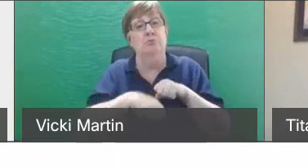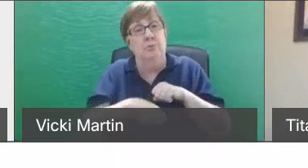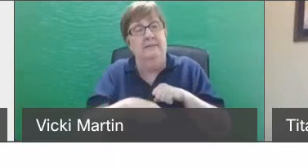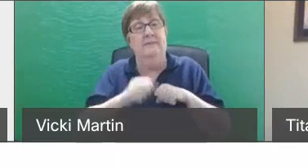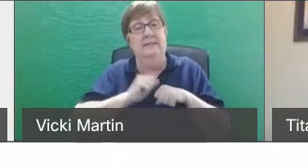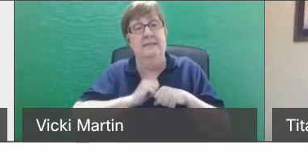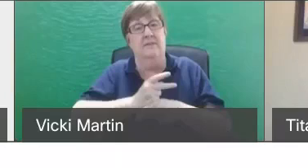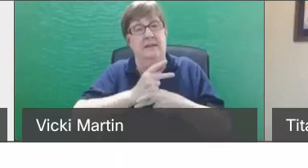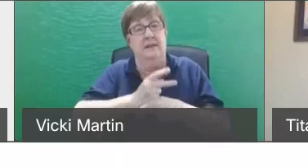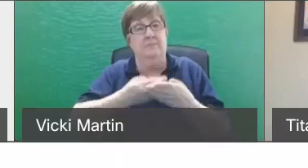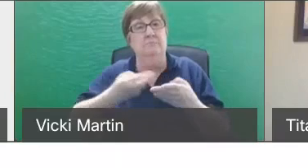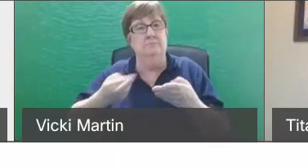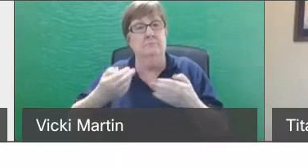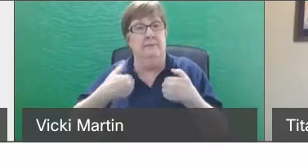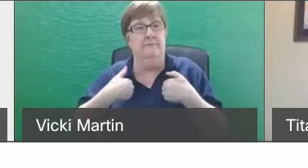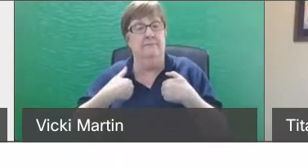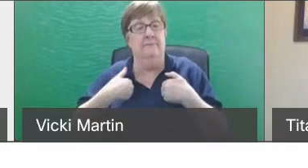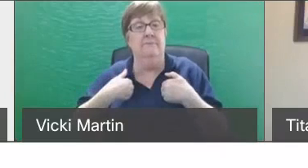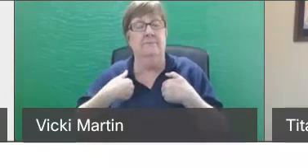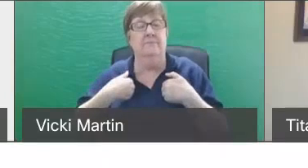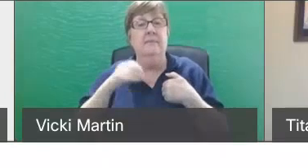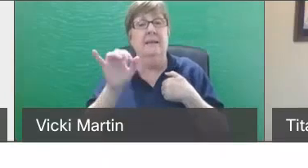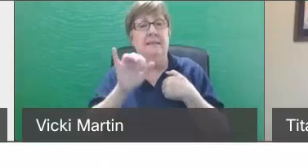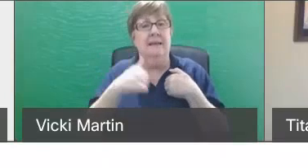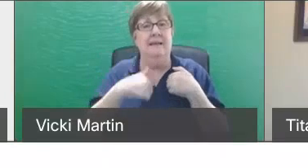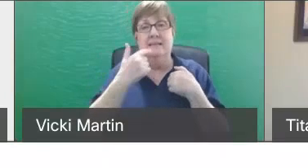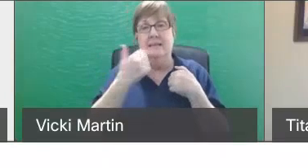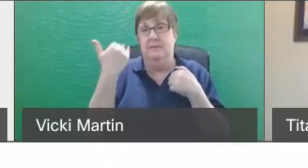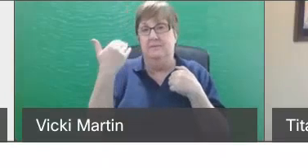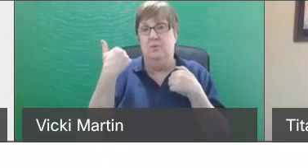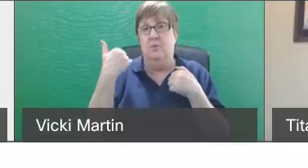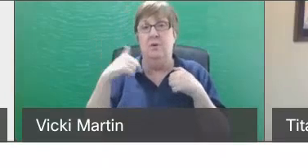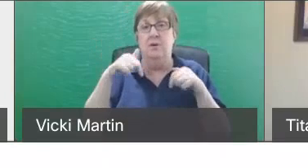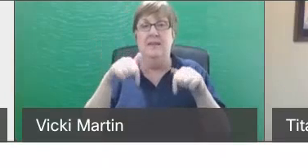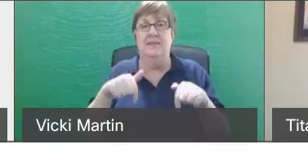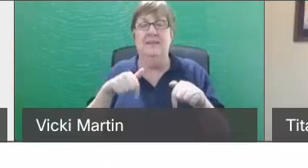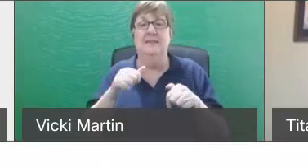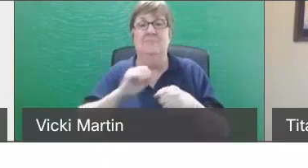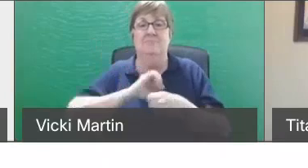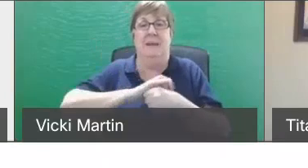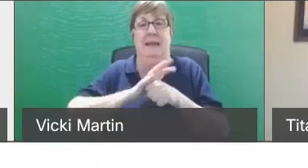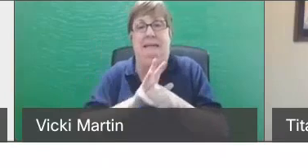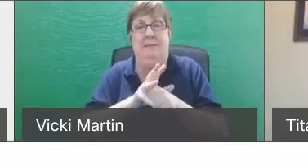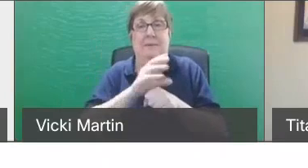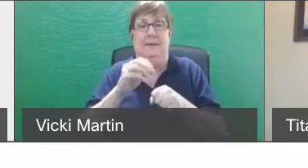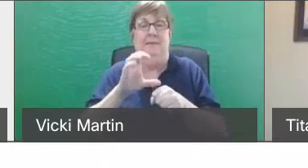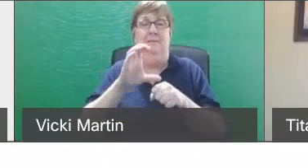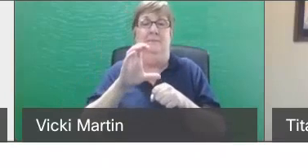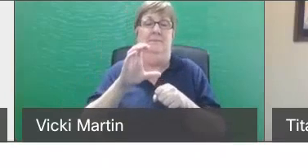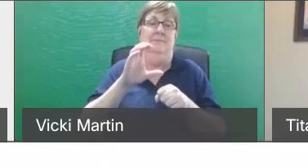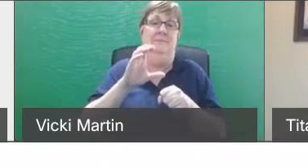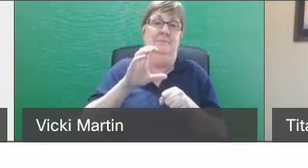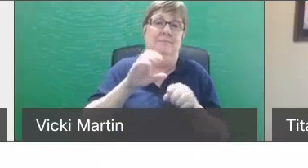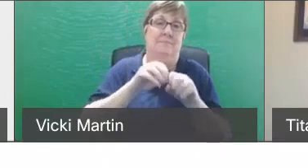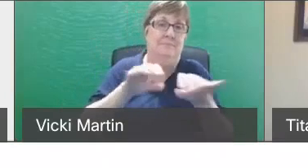said before, because we are in the age of this pandemic and COVID life, there are a few people that have